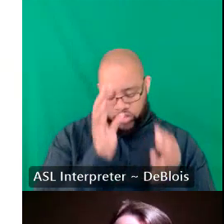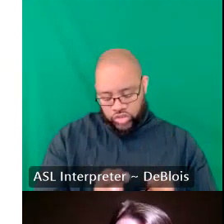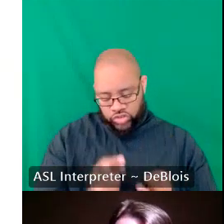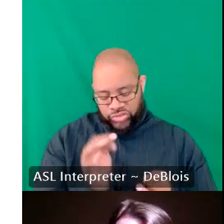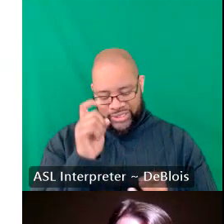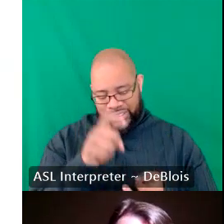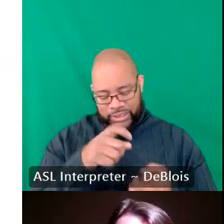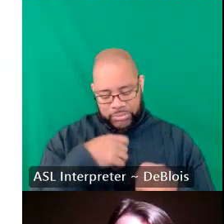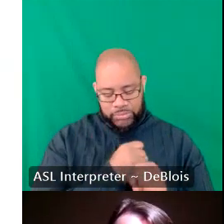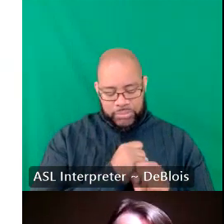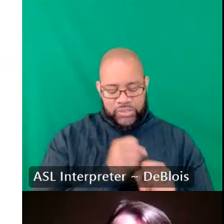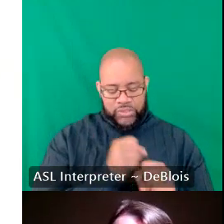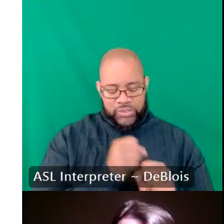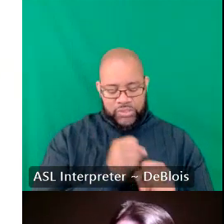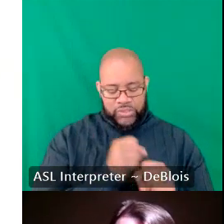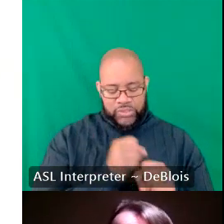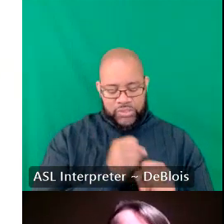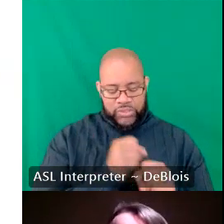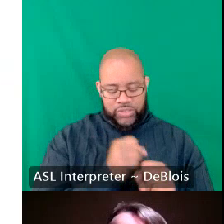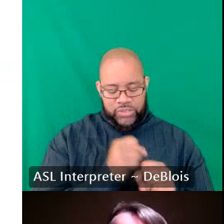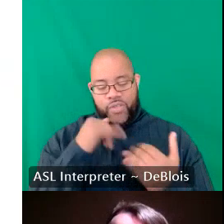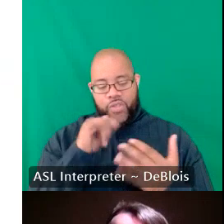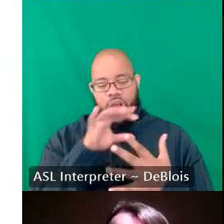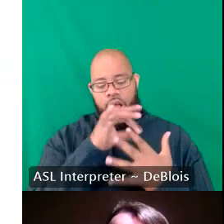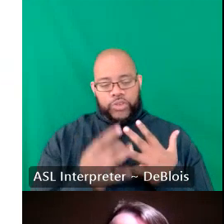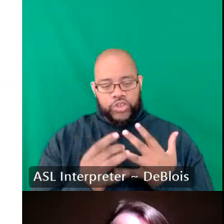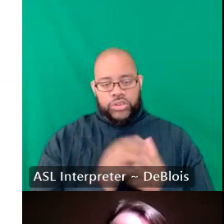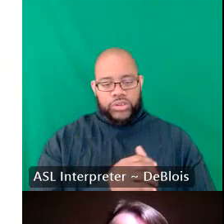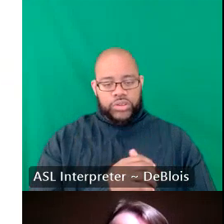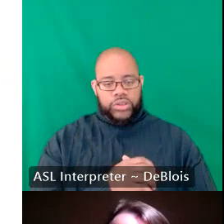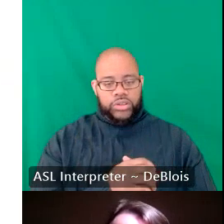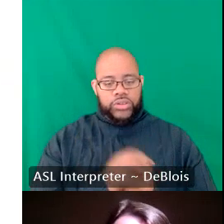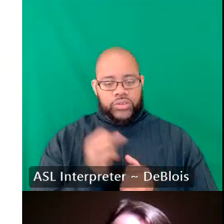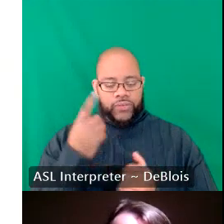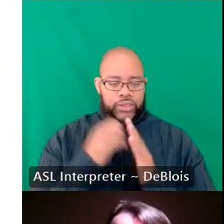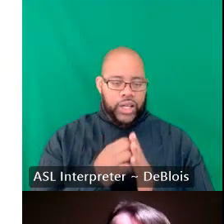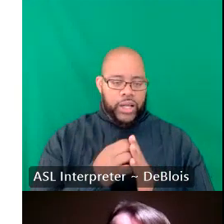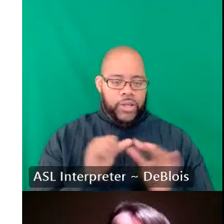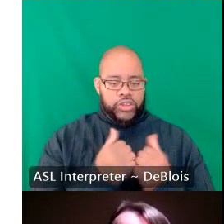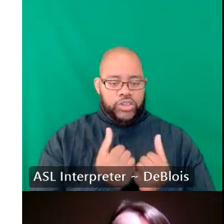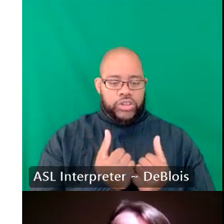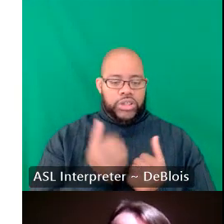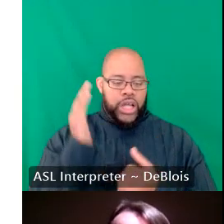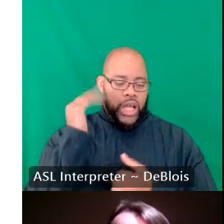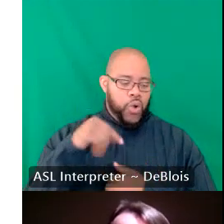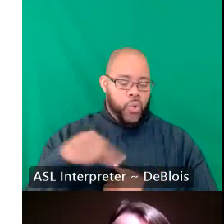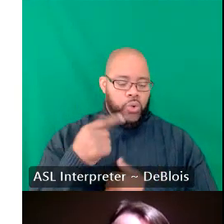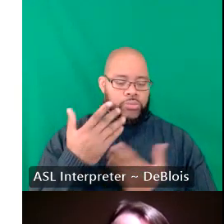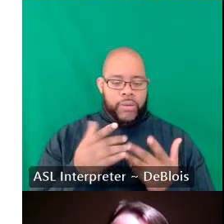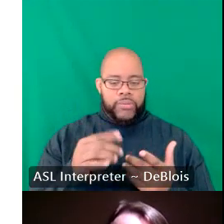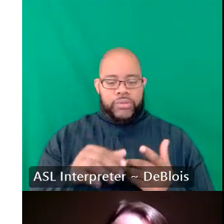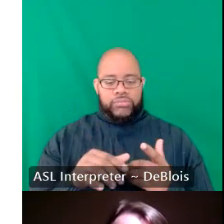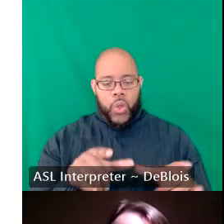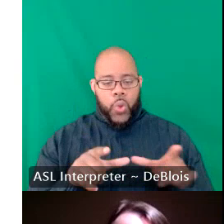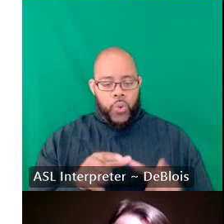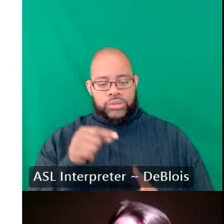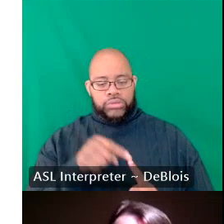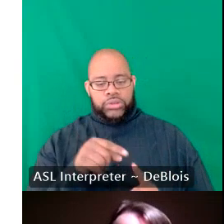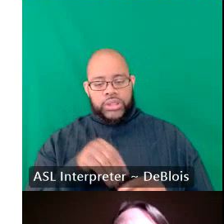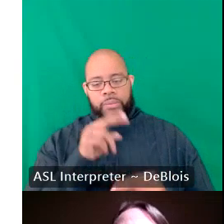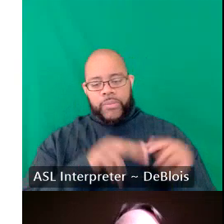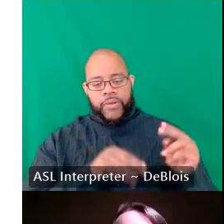to be made as a result of having those options. So, for example, an agency headquarters may be located in a building